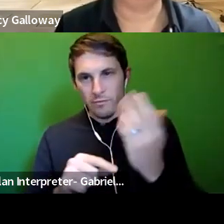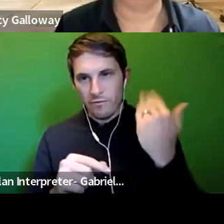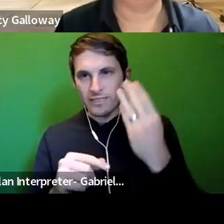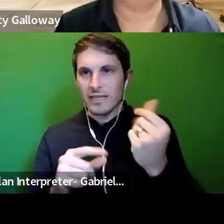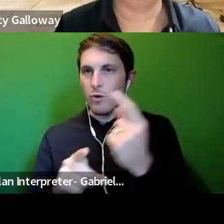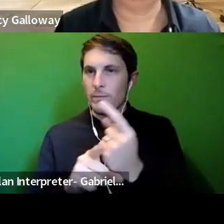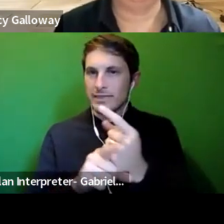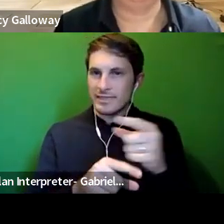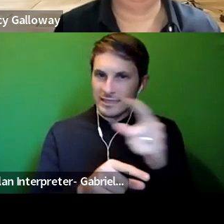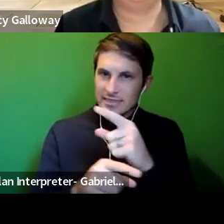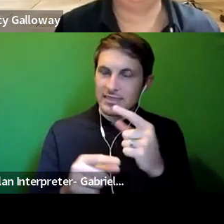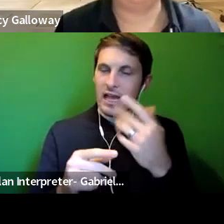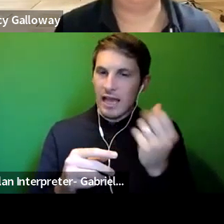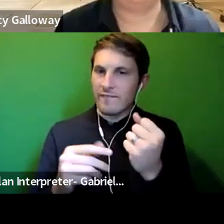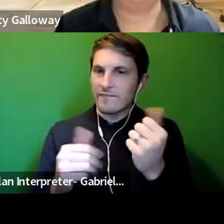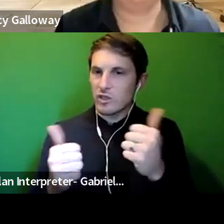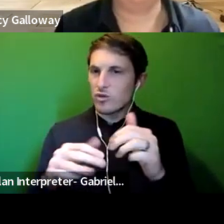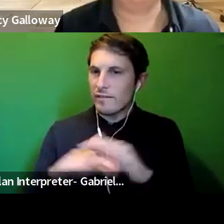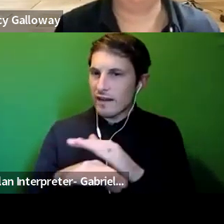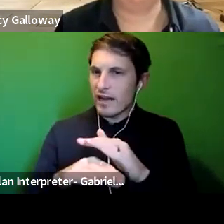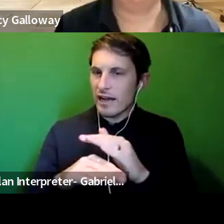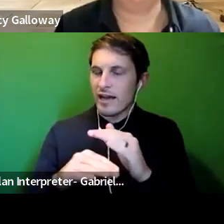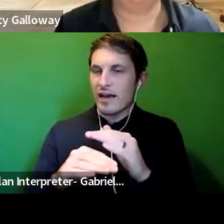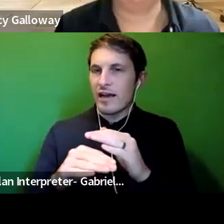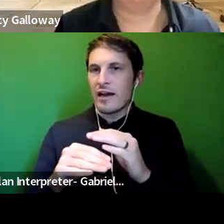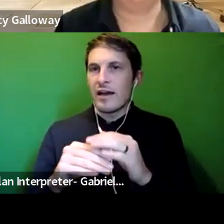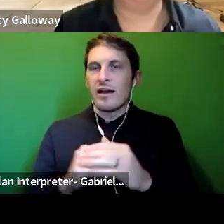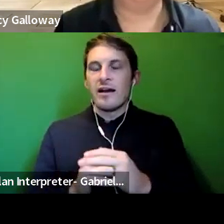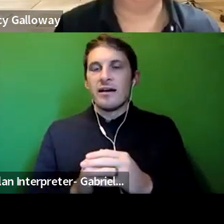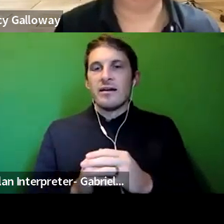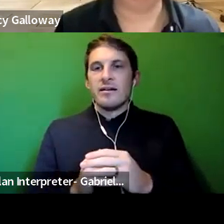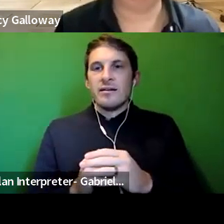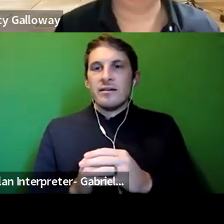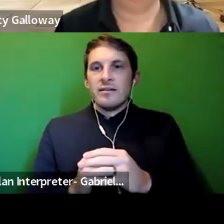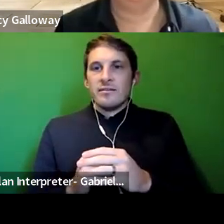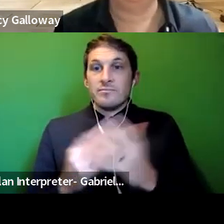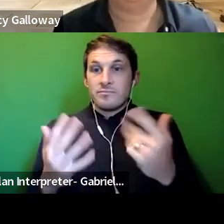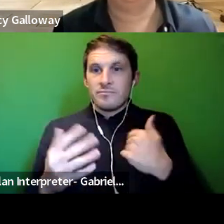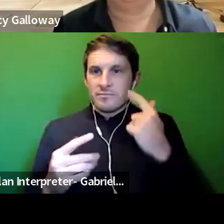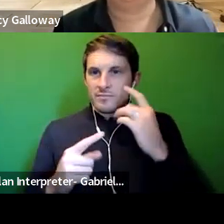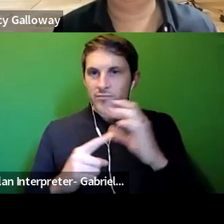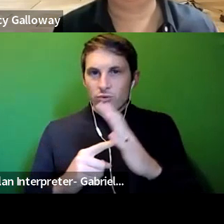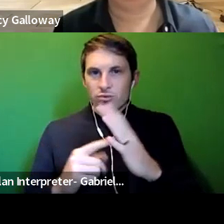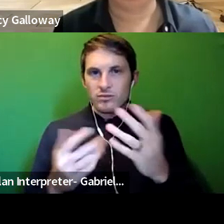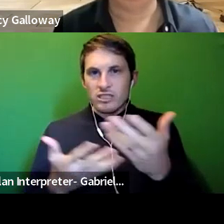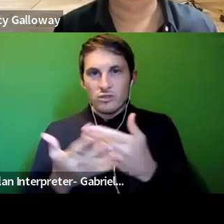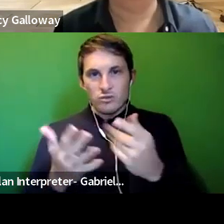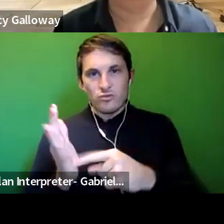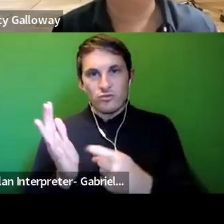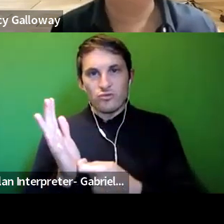we've had, I think it did touch a note, if you like. So I think it's an important discussion. Tracy, can I start with you,